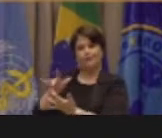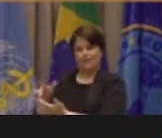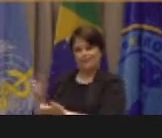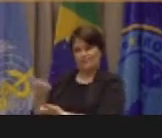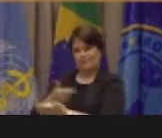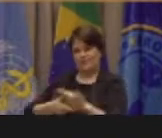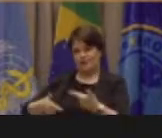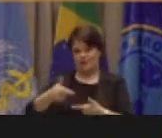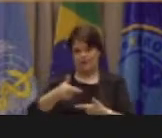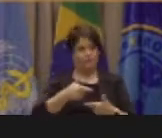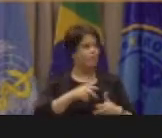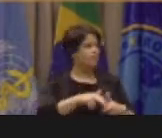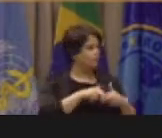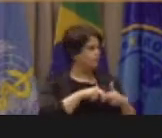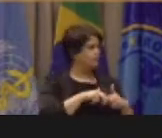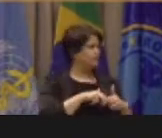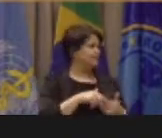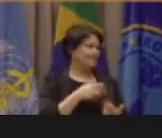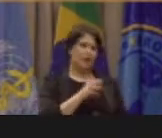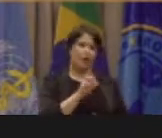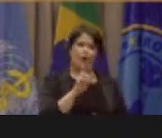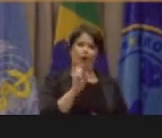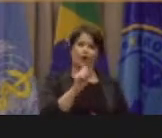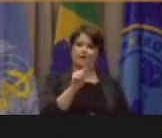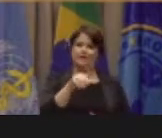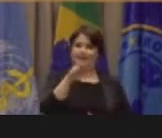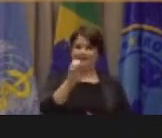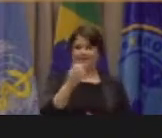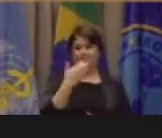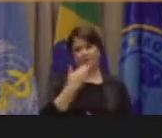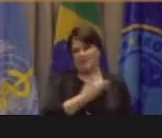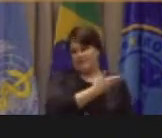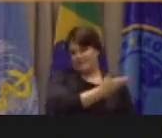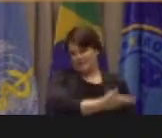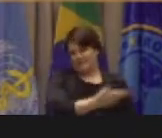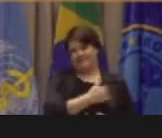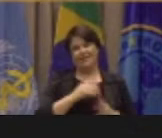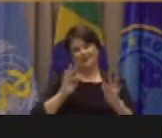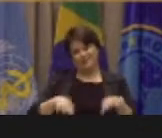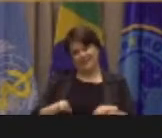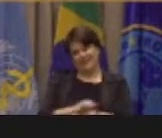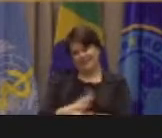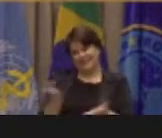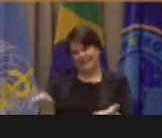and then Rosanna, please, a few words, please.